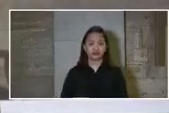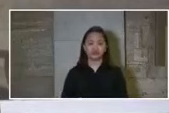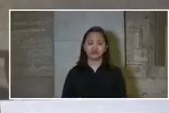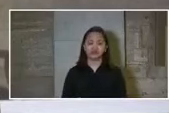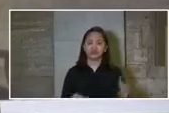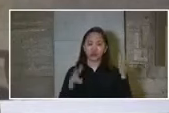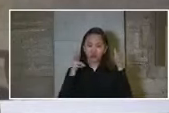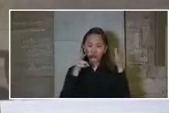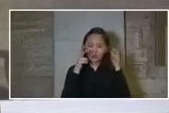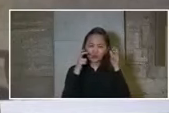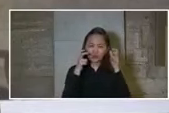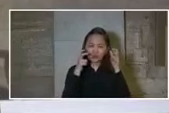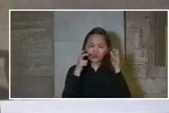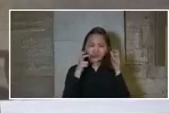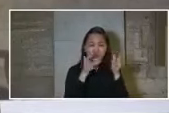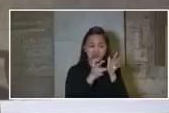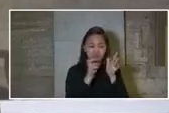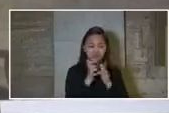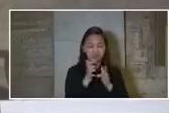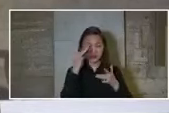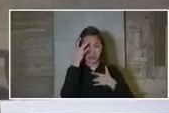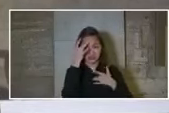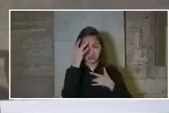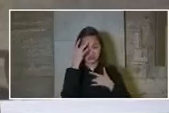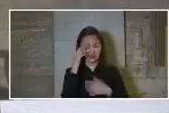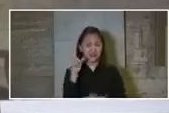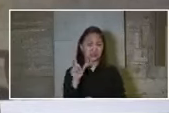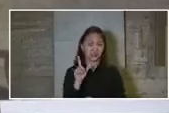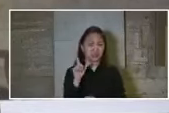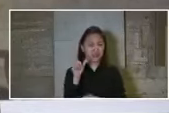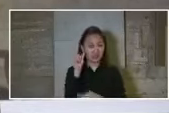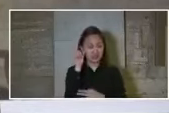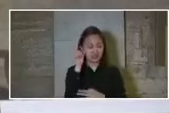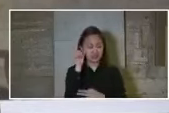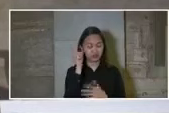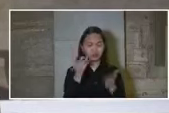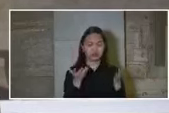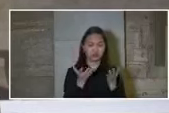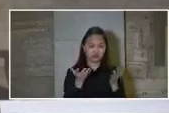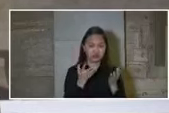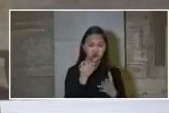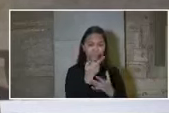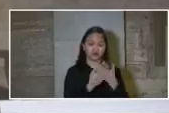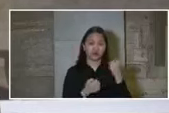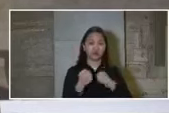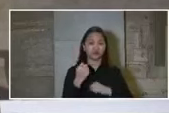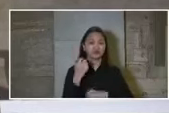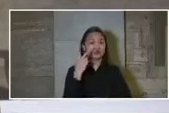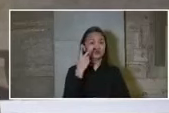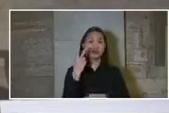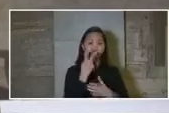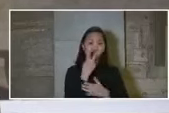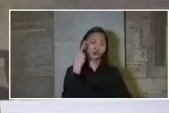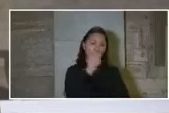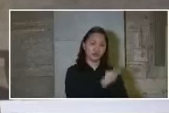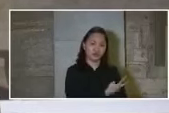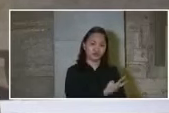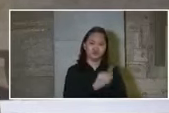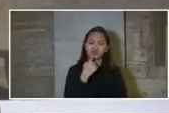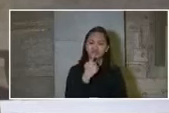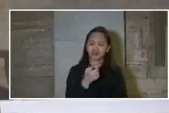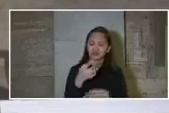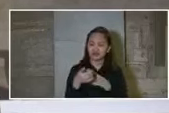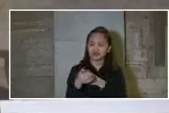ill, he remained 2 days in the place where he was. Then, after this, he said to his